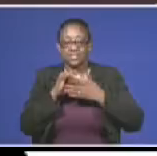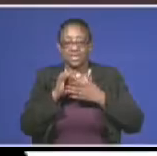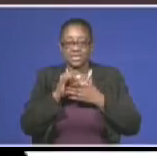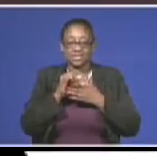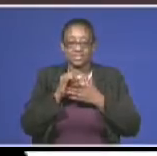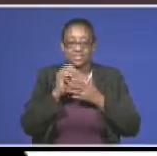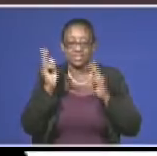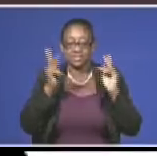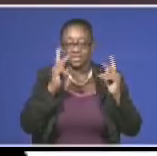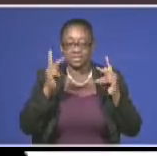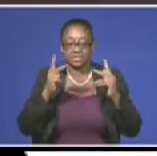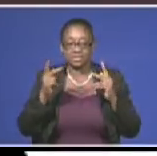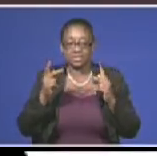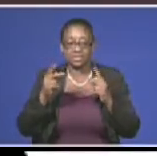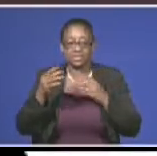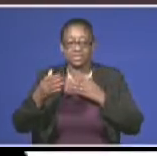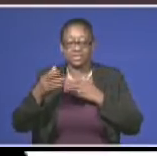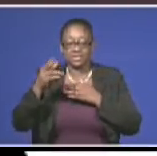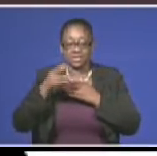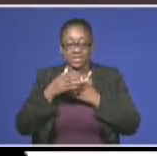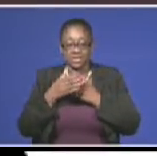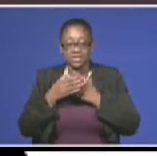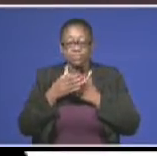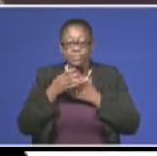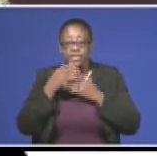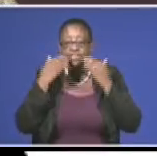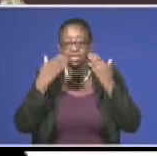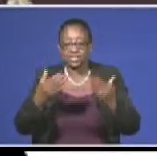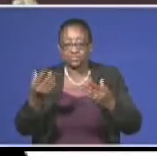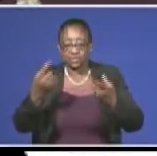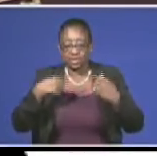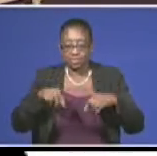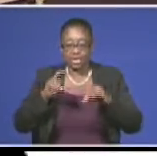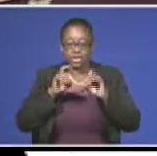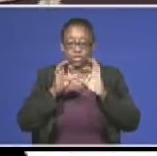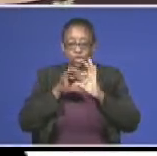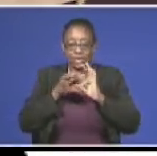Vigneswaran Nair of the University of the Bahamas. Thanks so much for joining us tonight. Our pleasure.